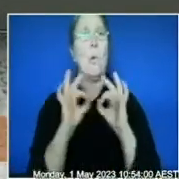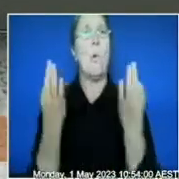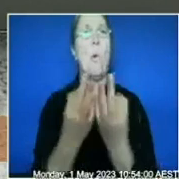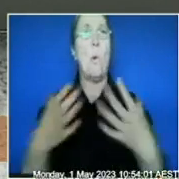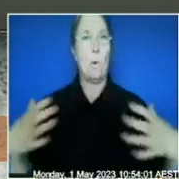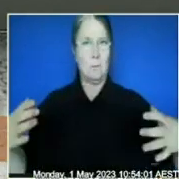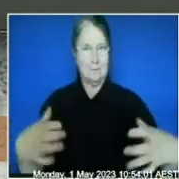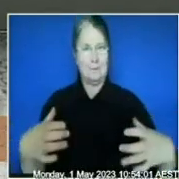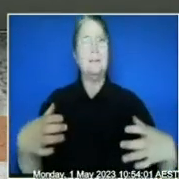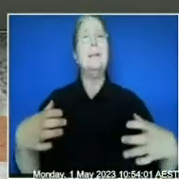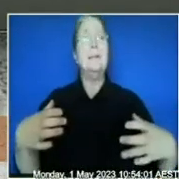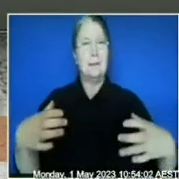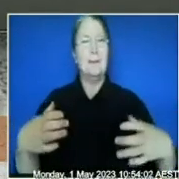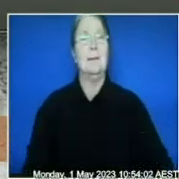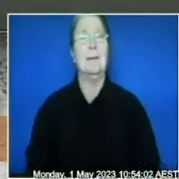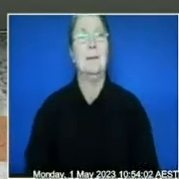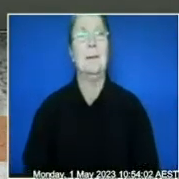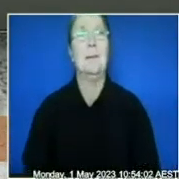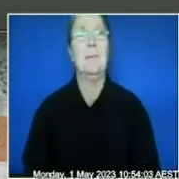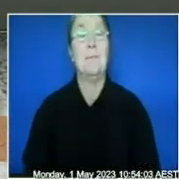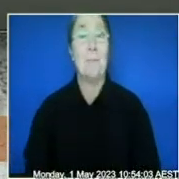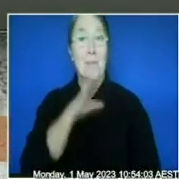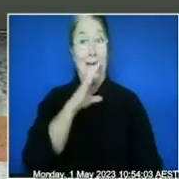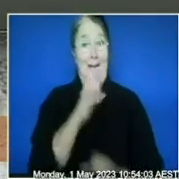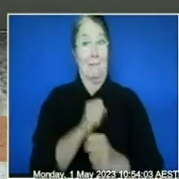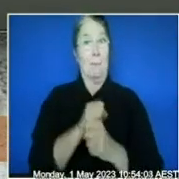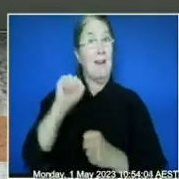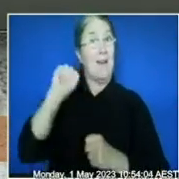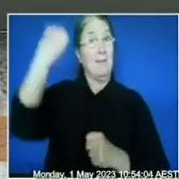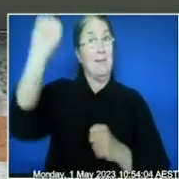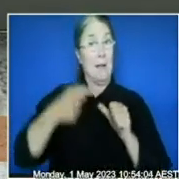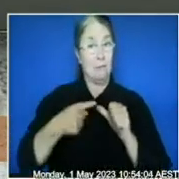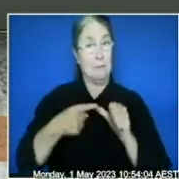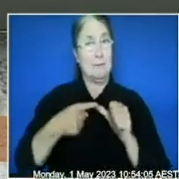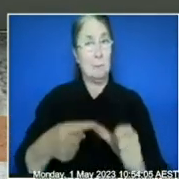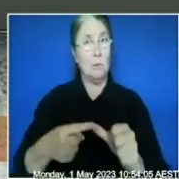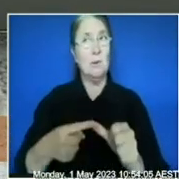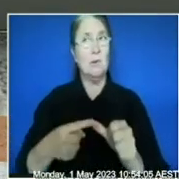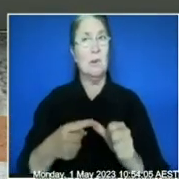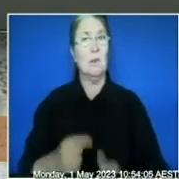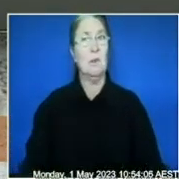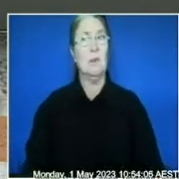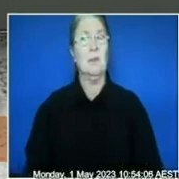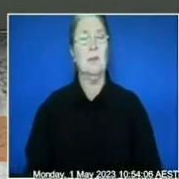on increasing access to health and social services as the first response?